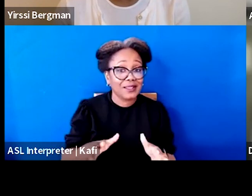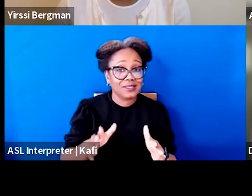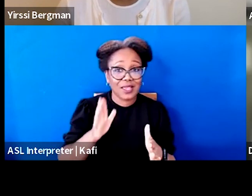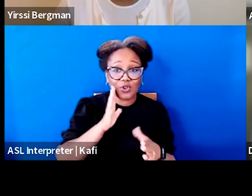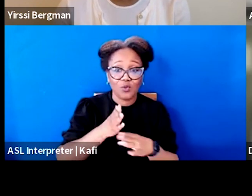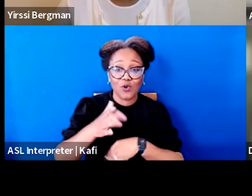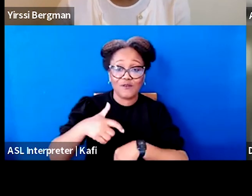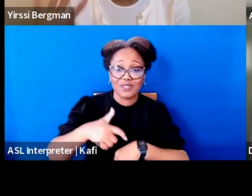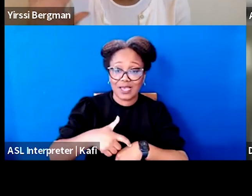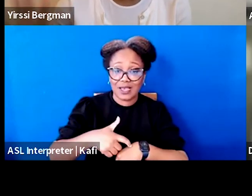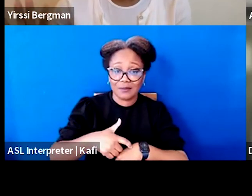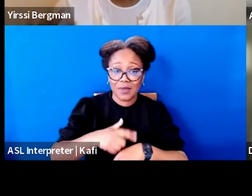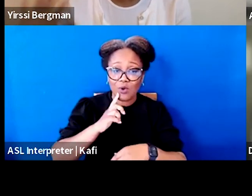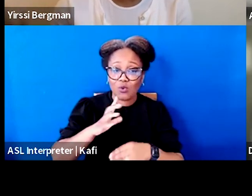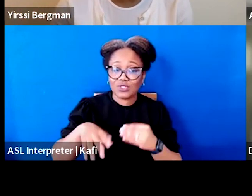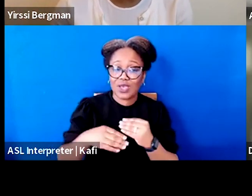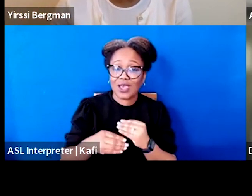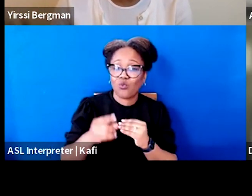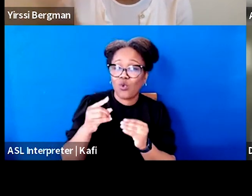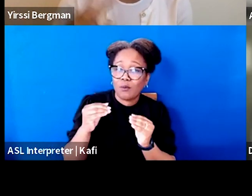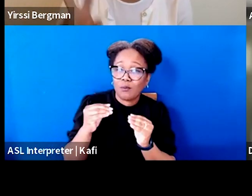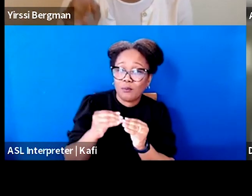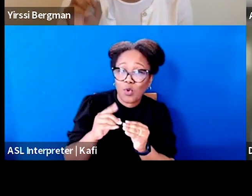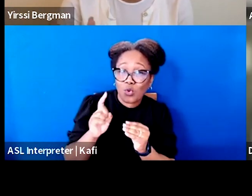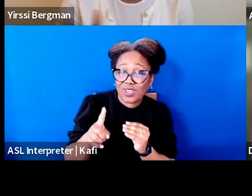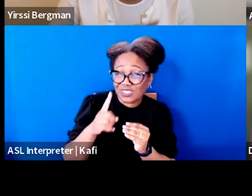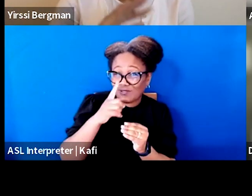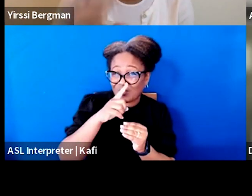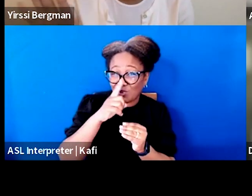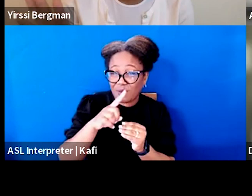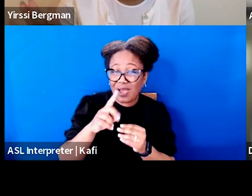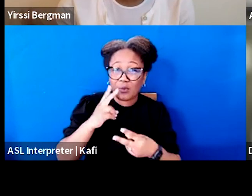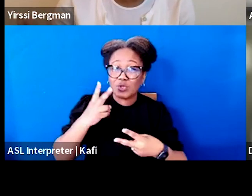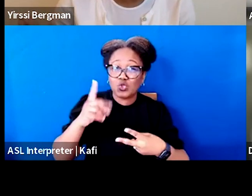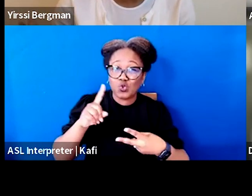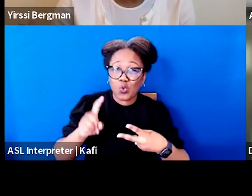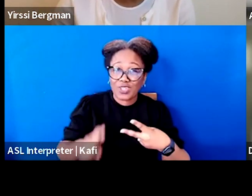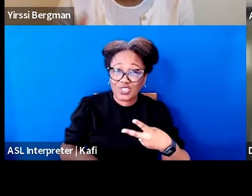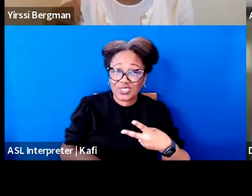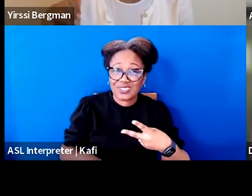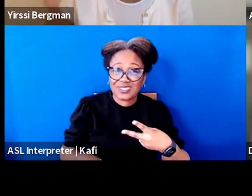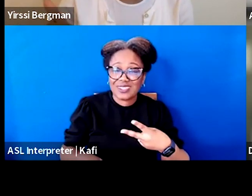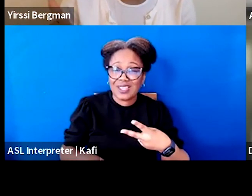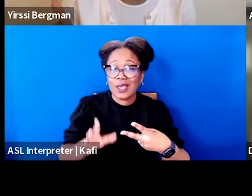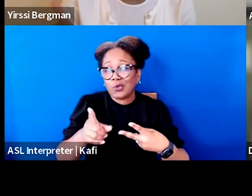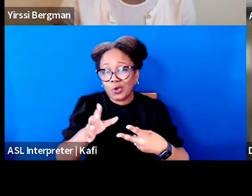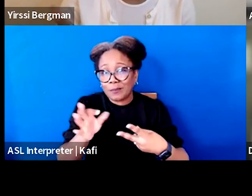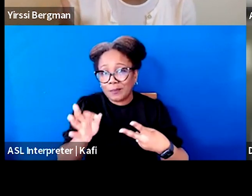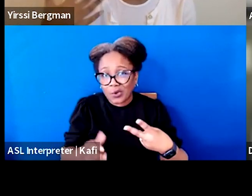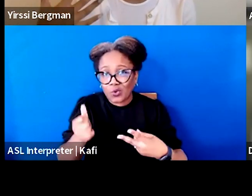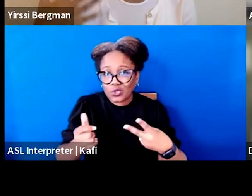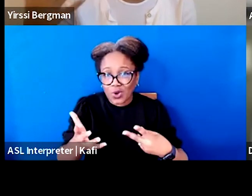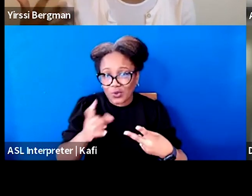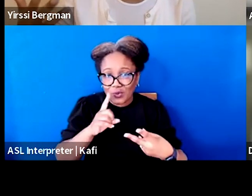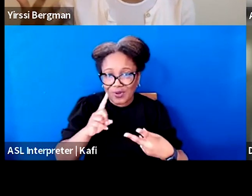you guys have the time, just answer really quickly, one sentence. It's actually gonna be two questions, and you guys can choose which one you answer. One